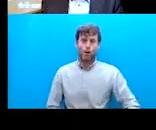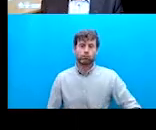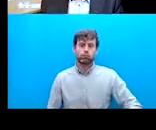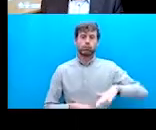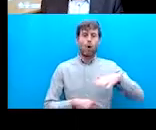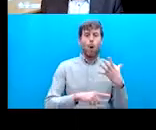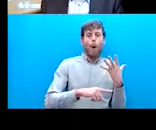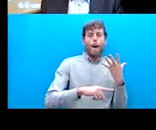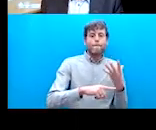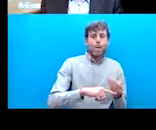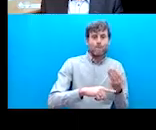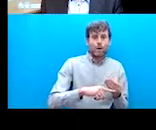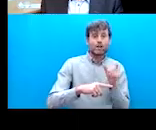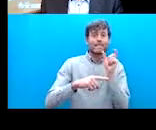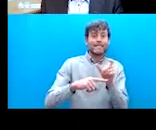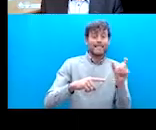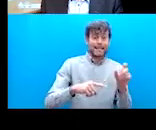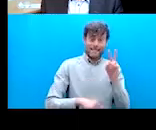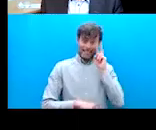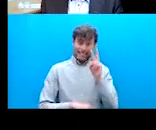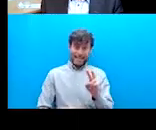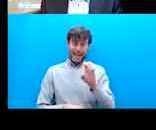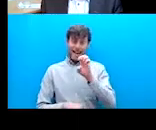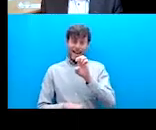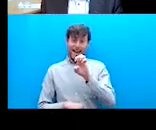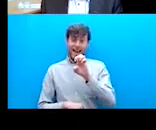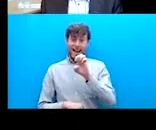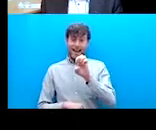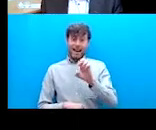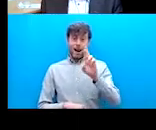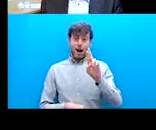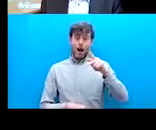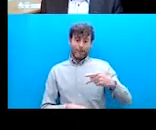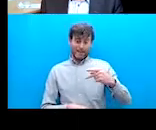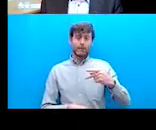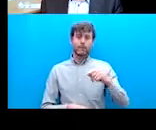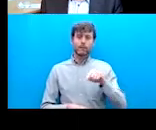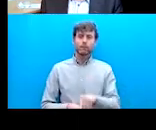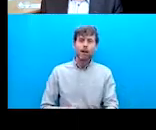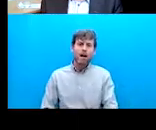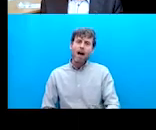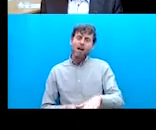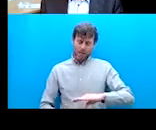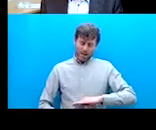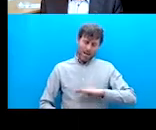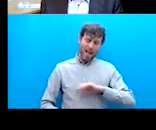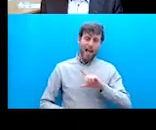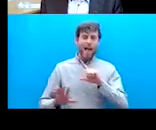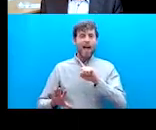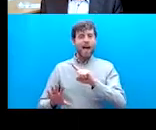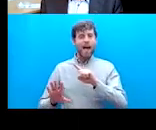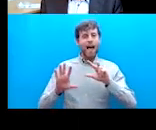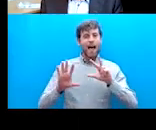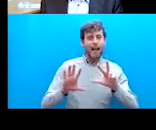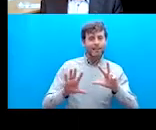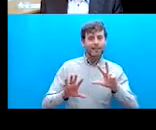It's reflected in ERPs only between 18 and 32 months of age. So what's most